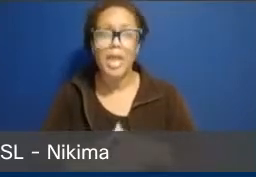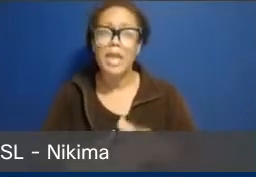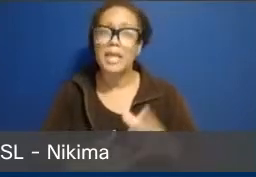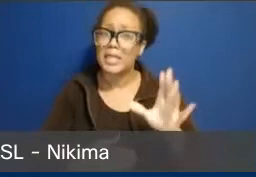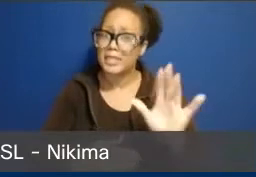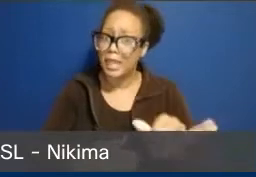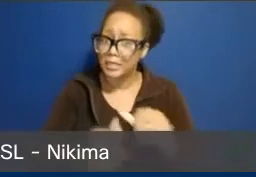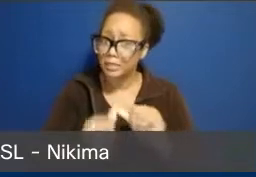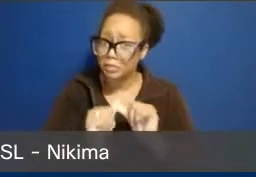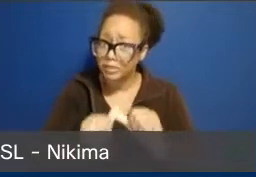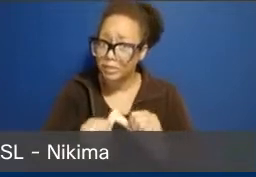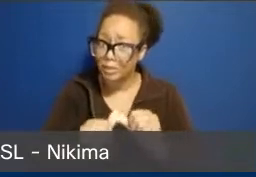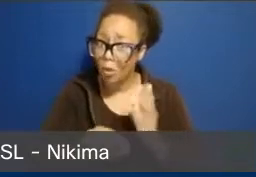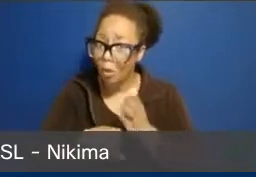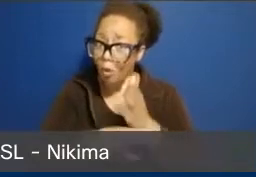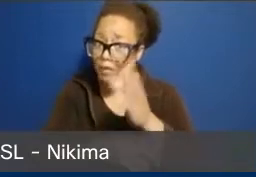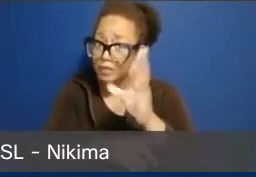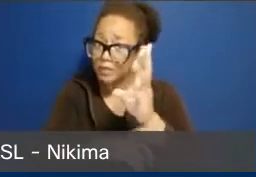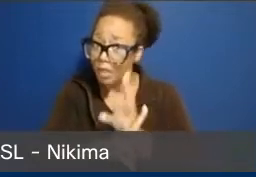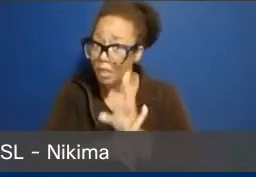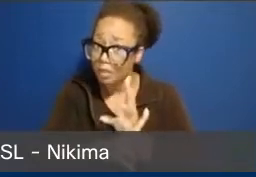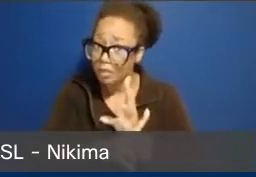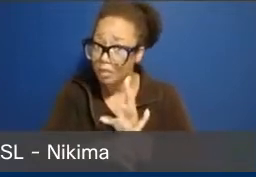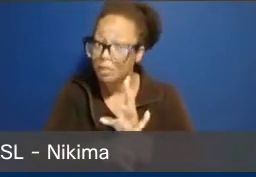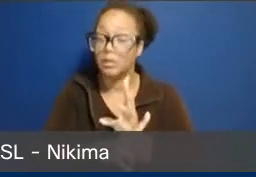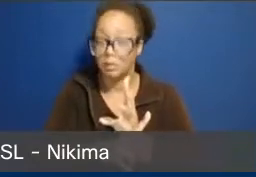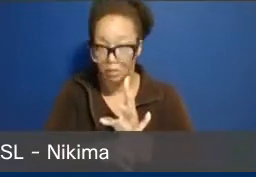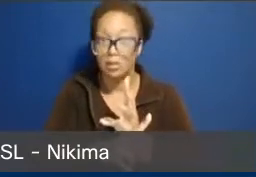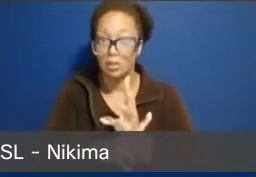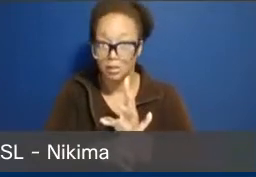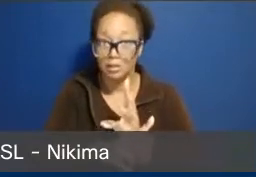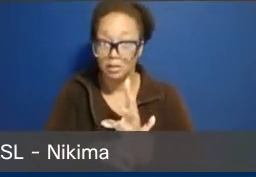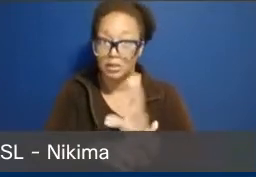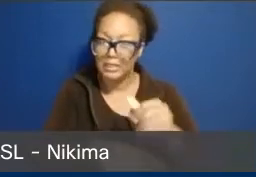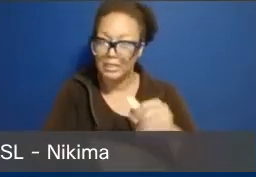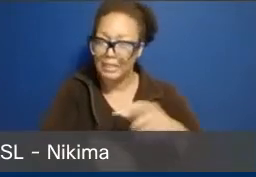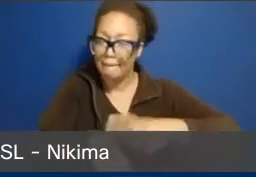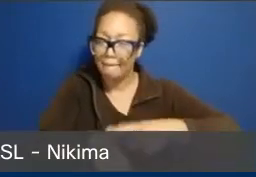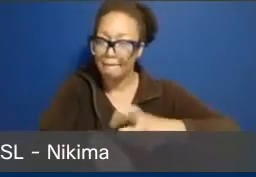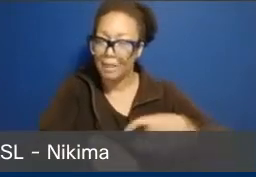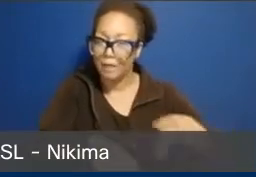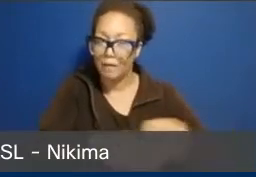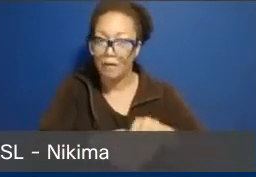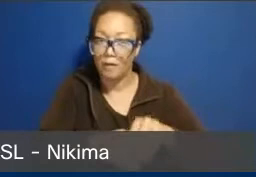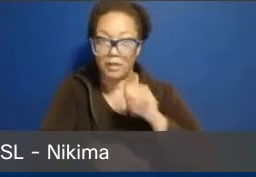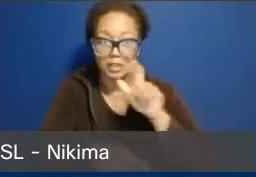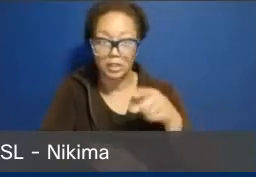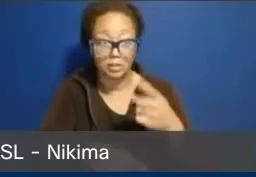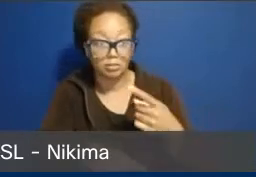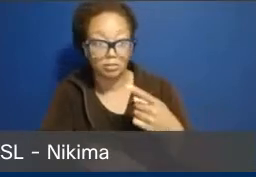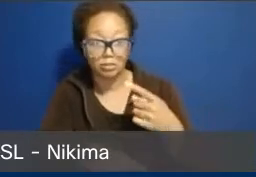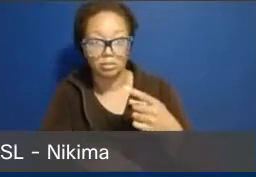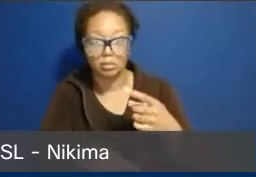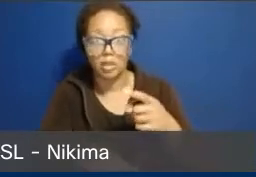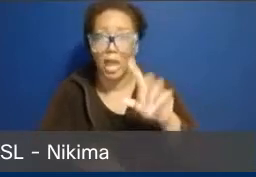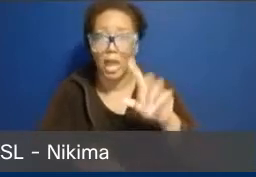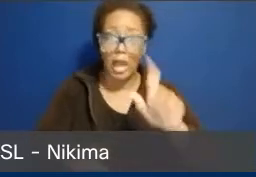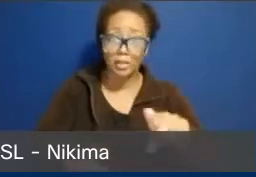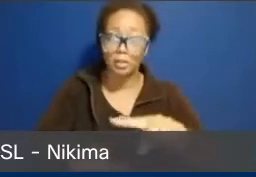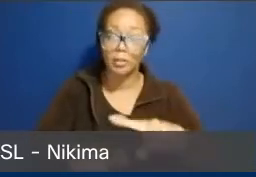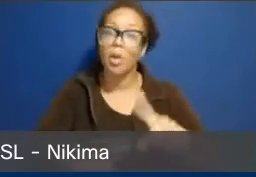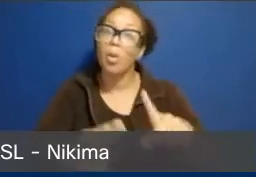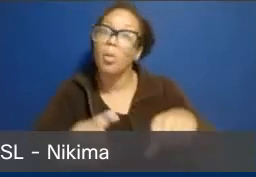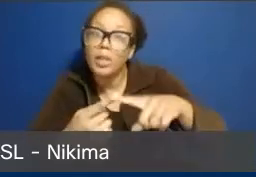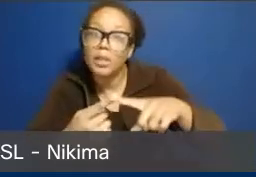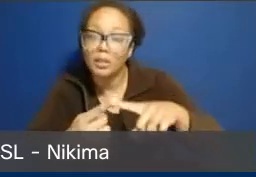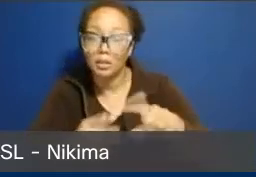6 months or longer? So that's the time component for it. And the Census